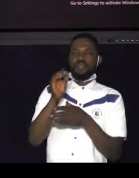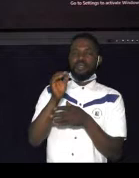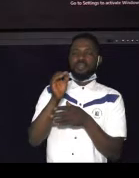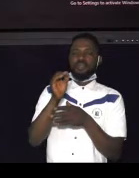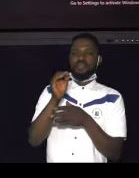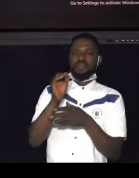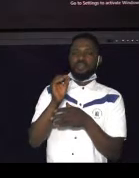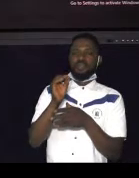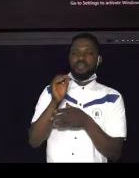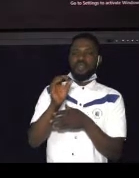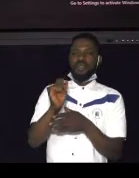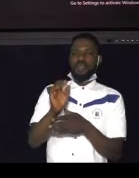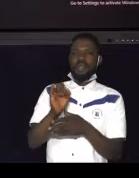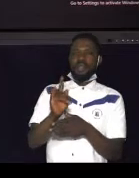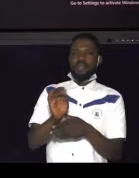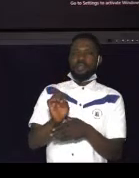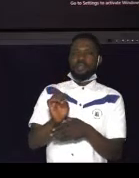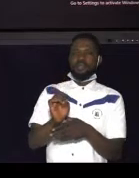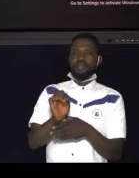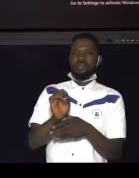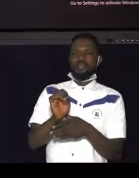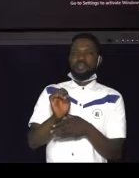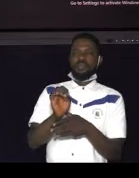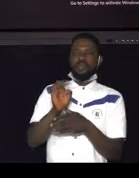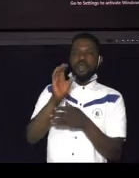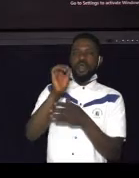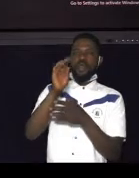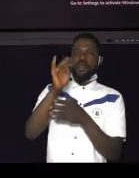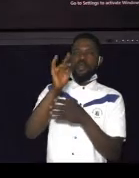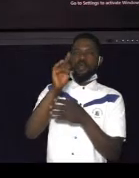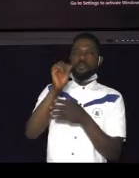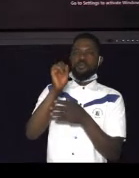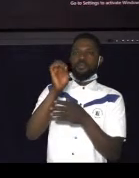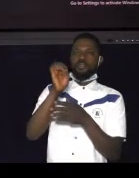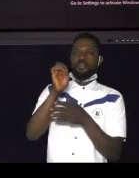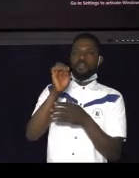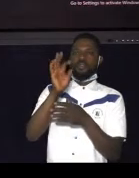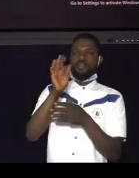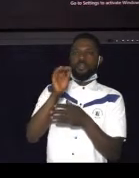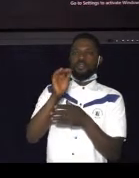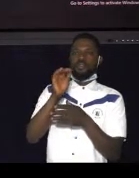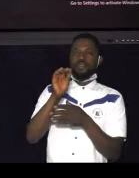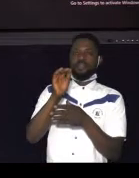90, acute, obtuse, 90,